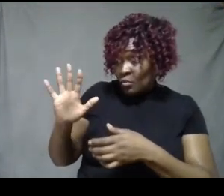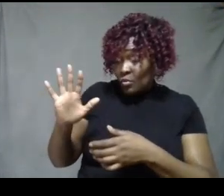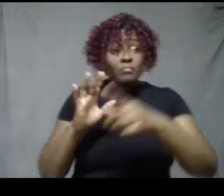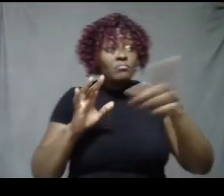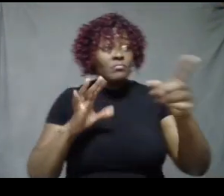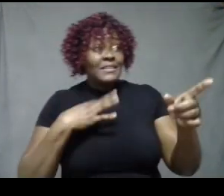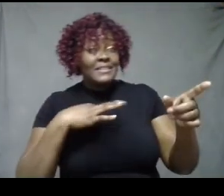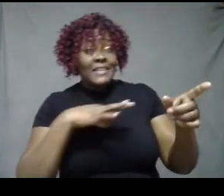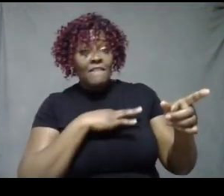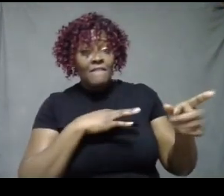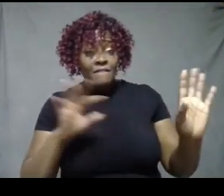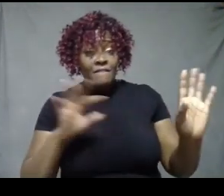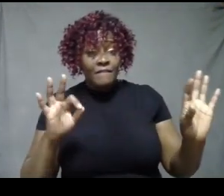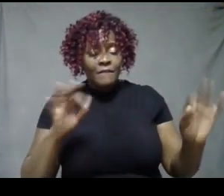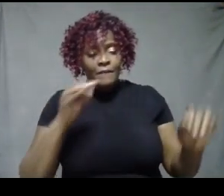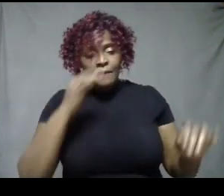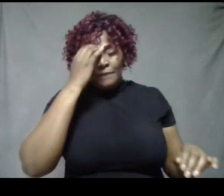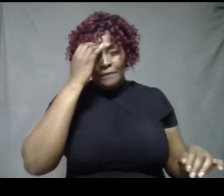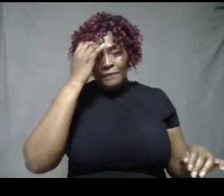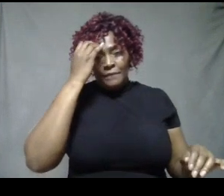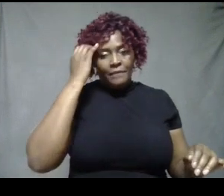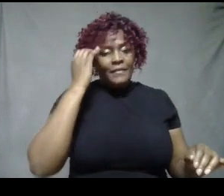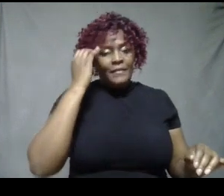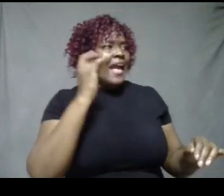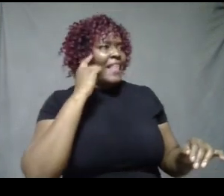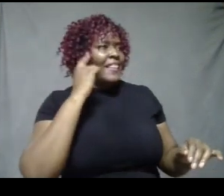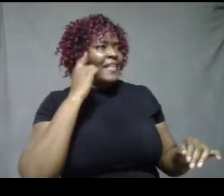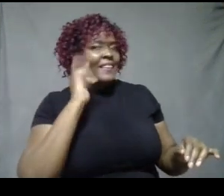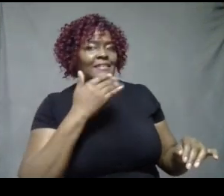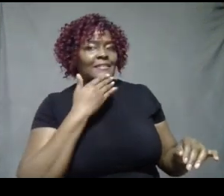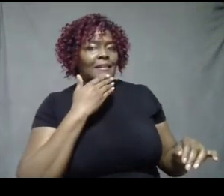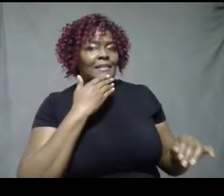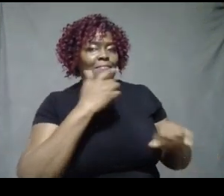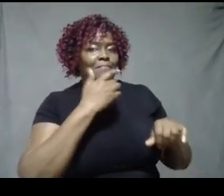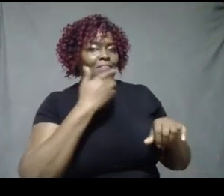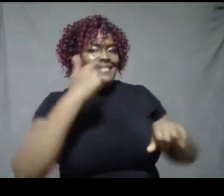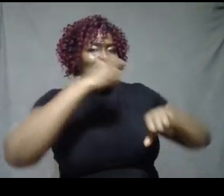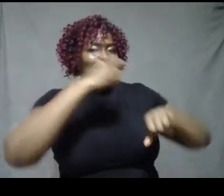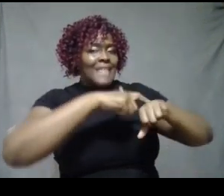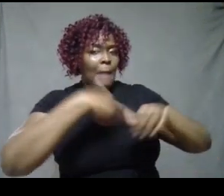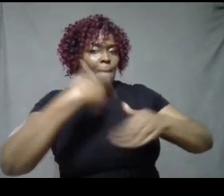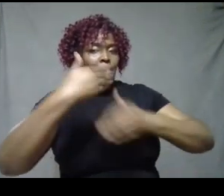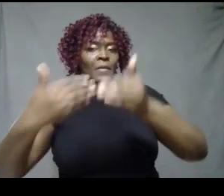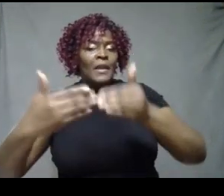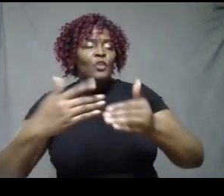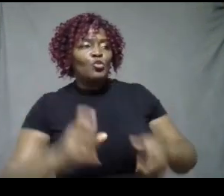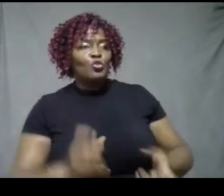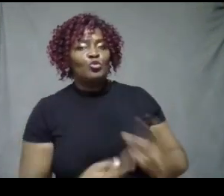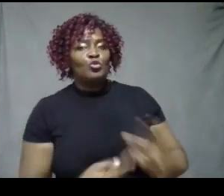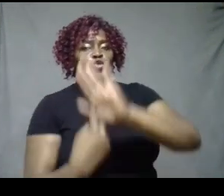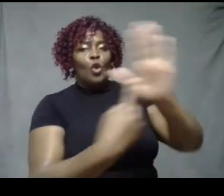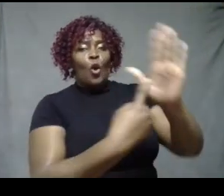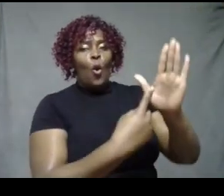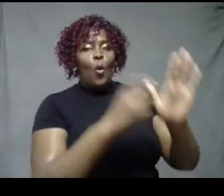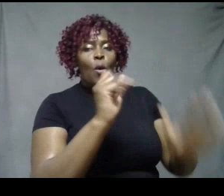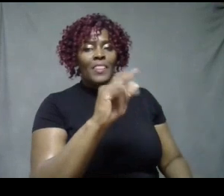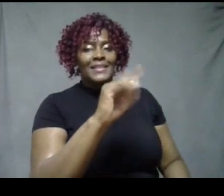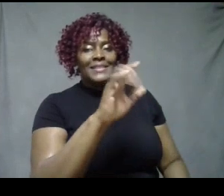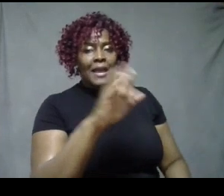Well, the most expeditious timeline to get the site plan in front of you, since the variance request is